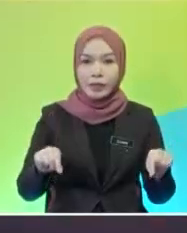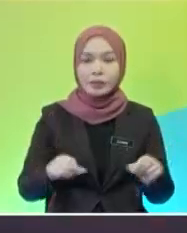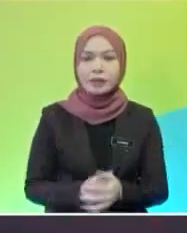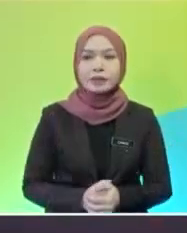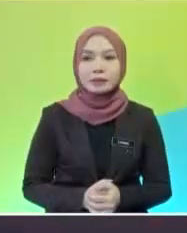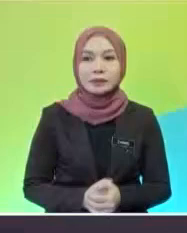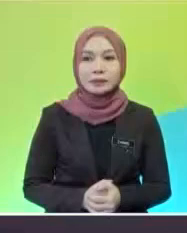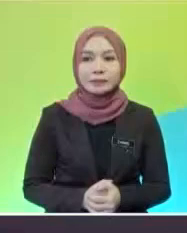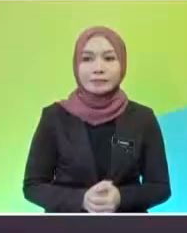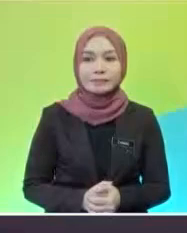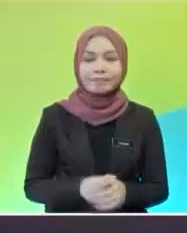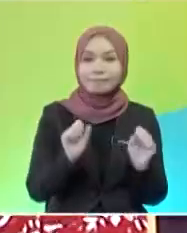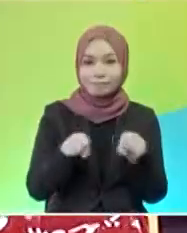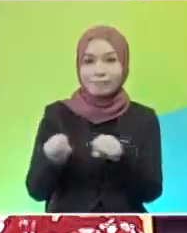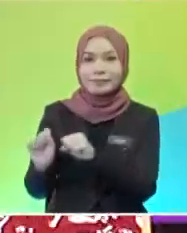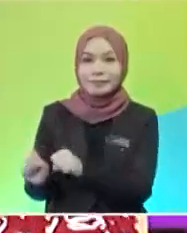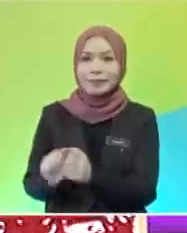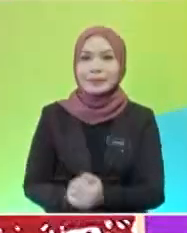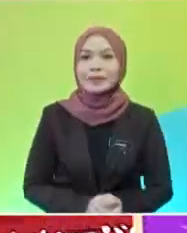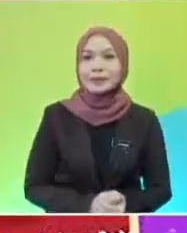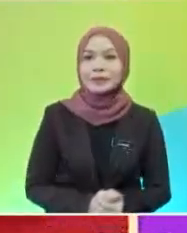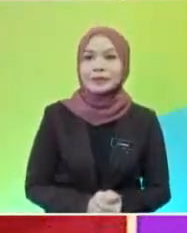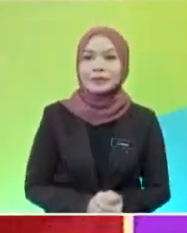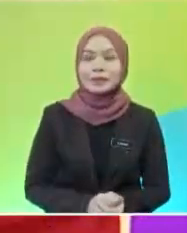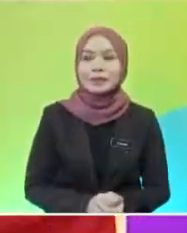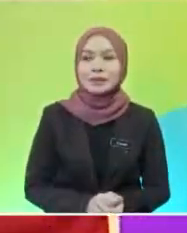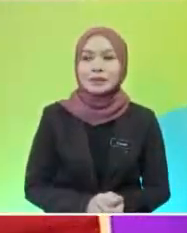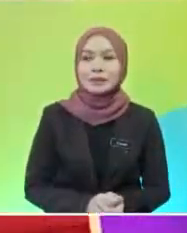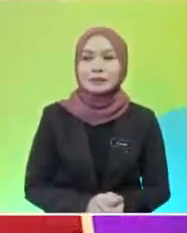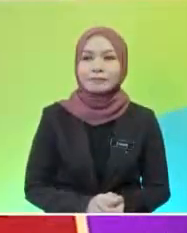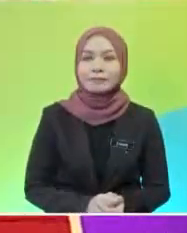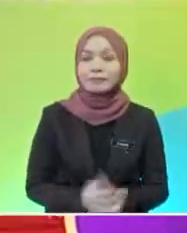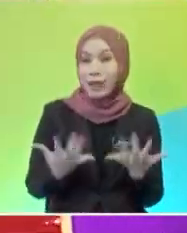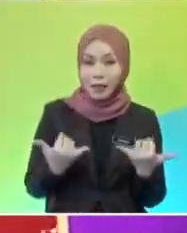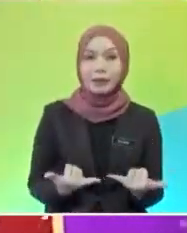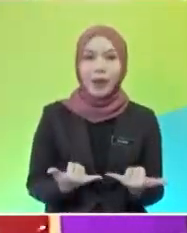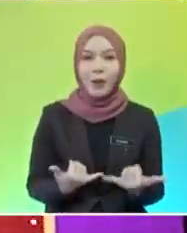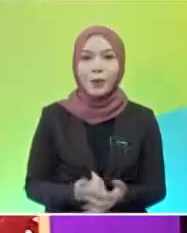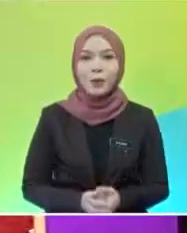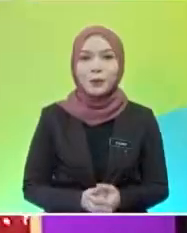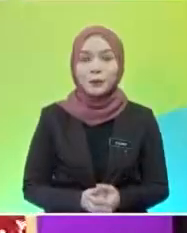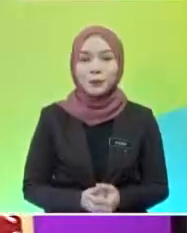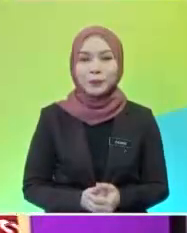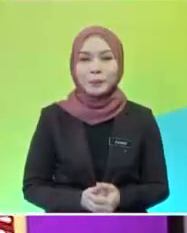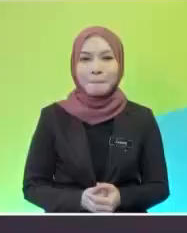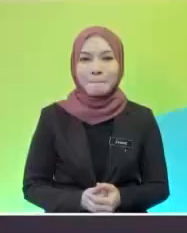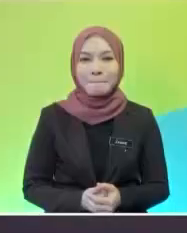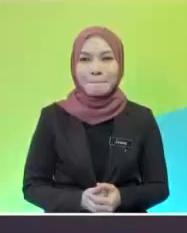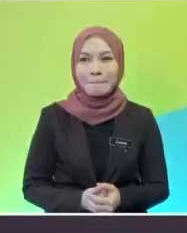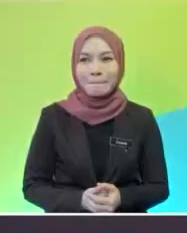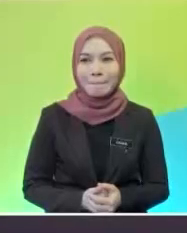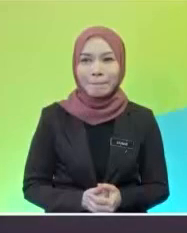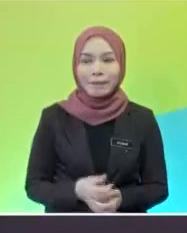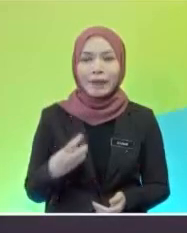the shape and the wording. How do we spell it? Okay, so next up. Okay, next one.